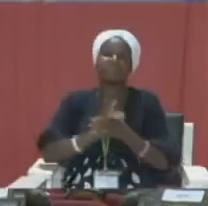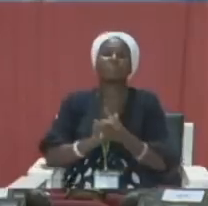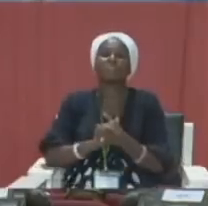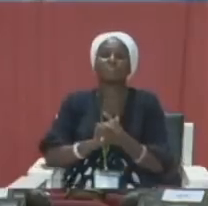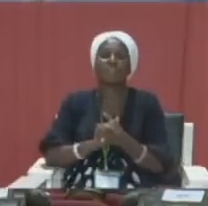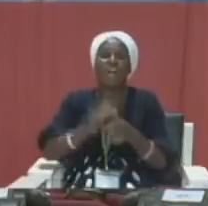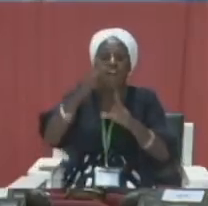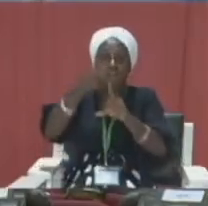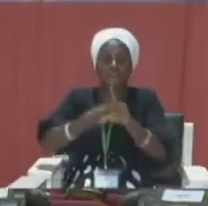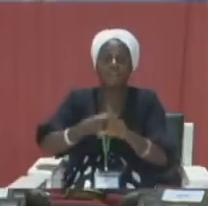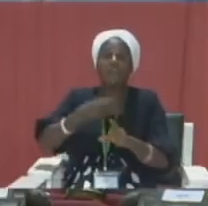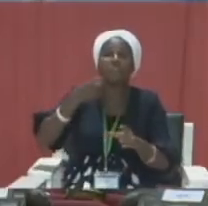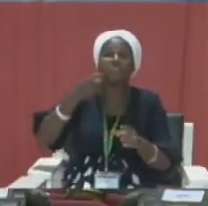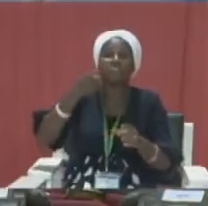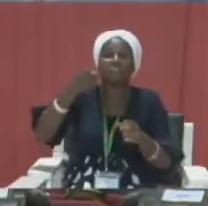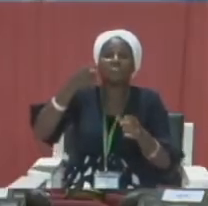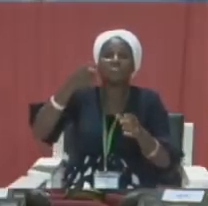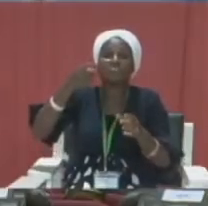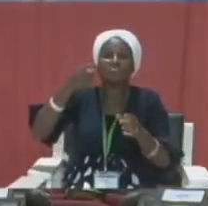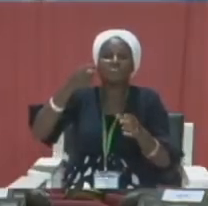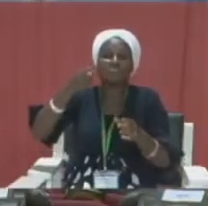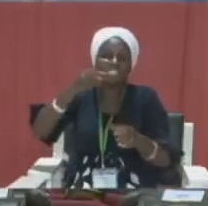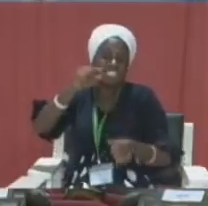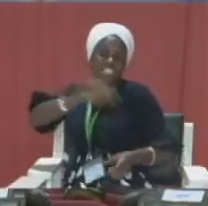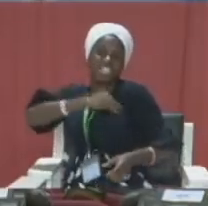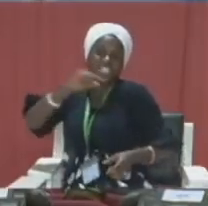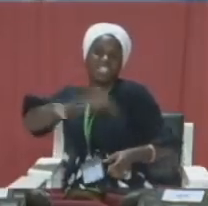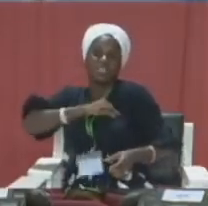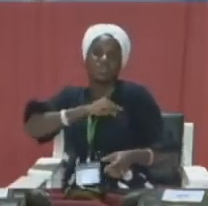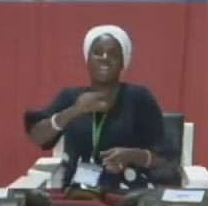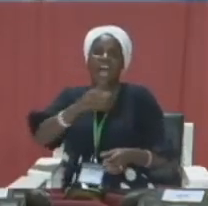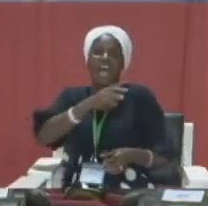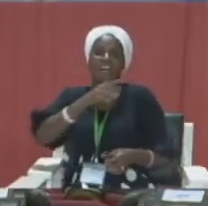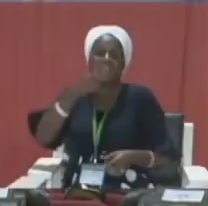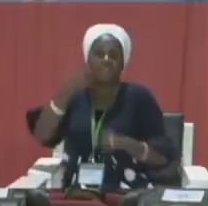from guilt and condemnation